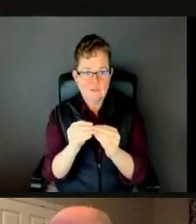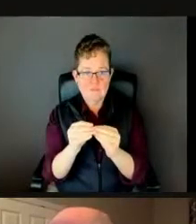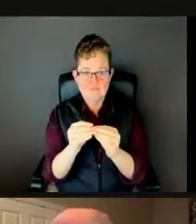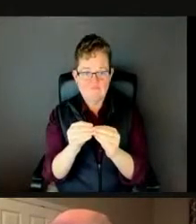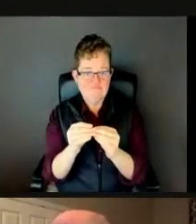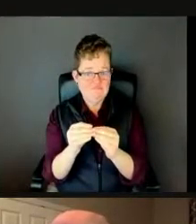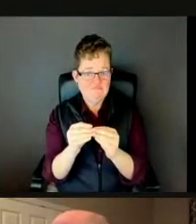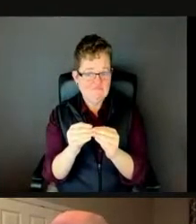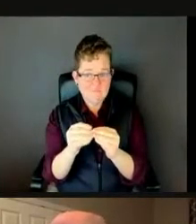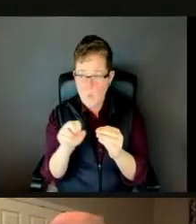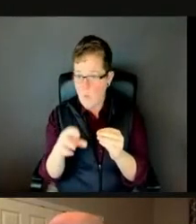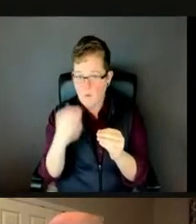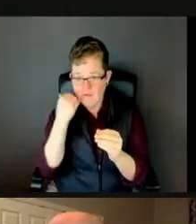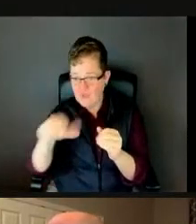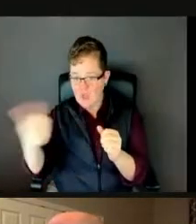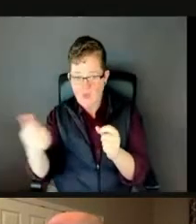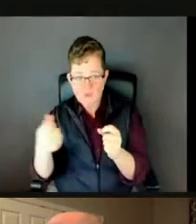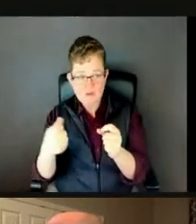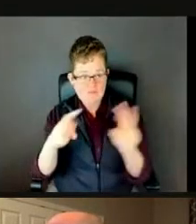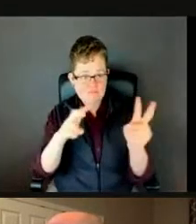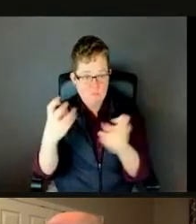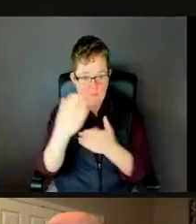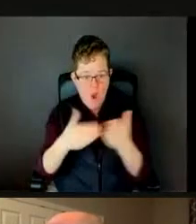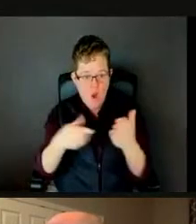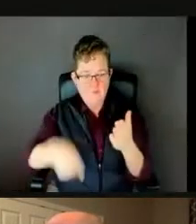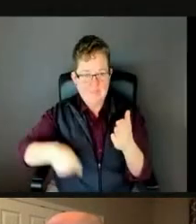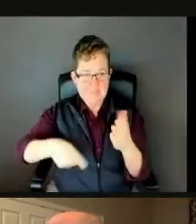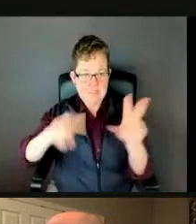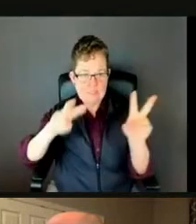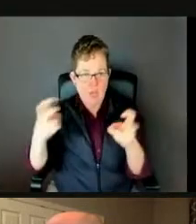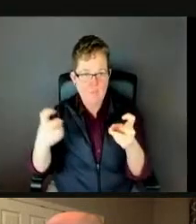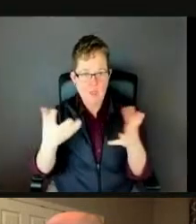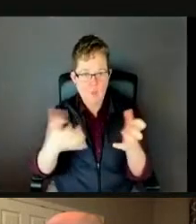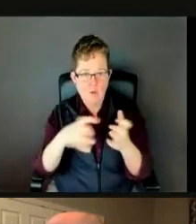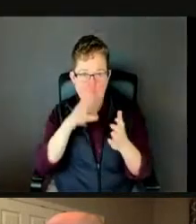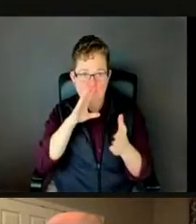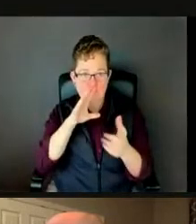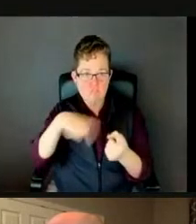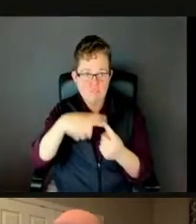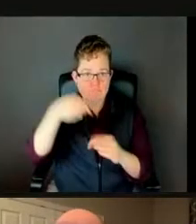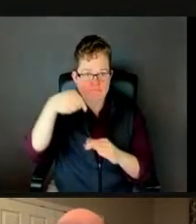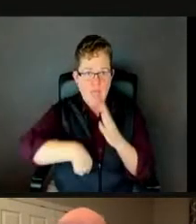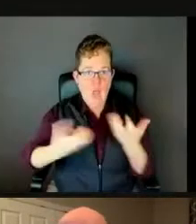people would like to discuss about this topic, I certainly don't want to cut it short.